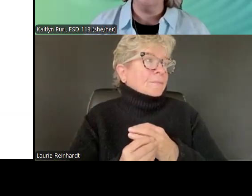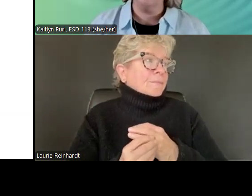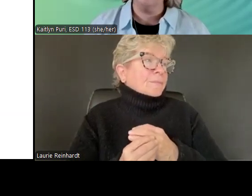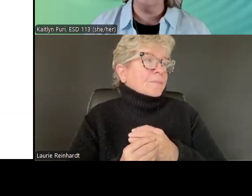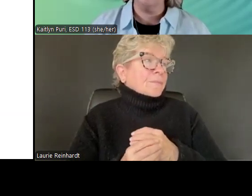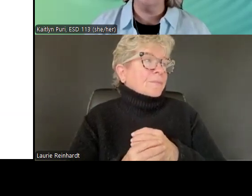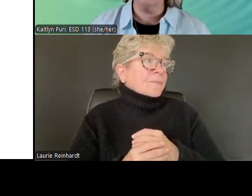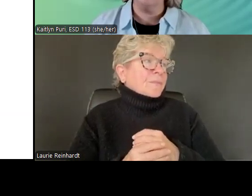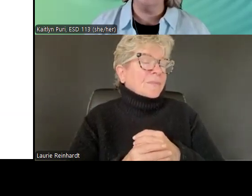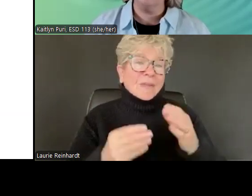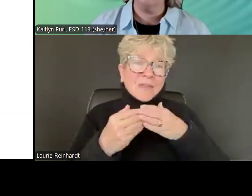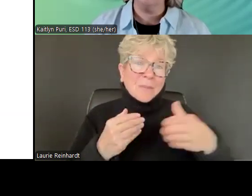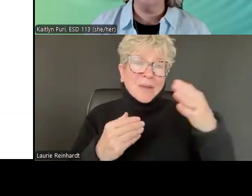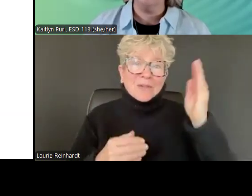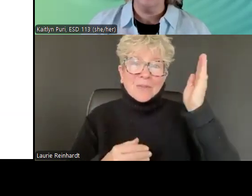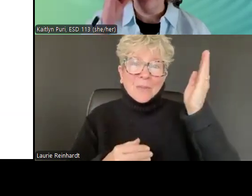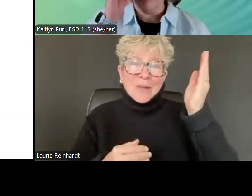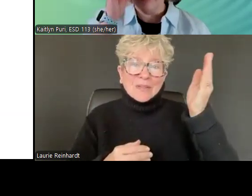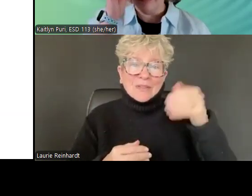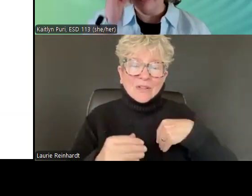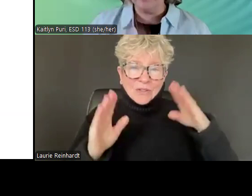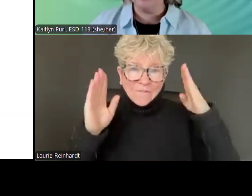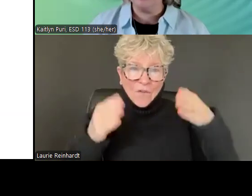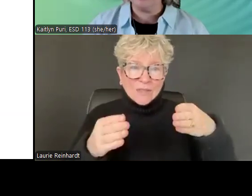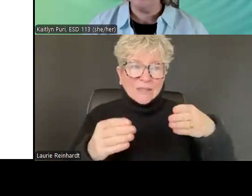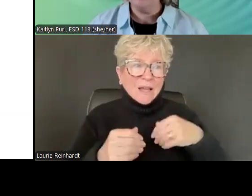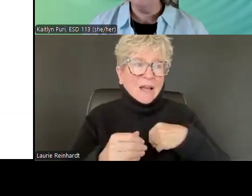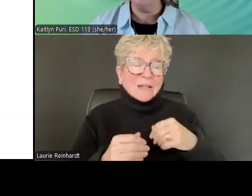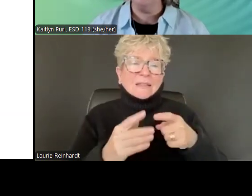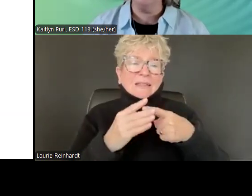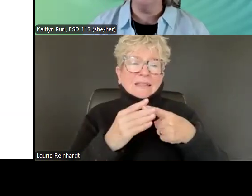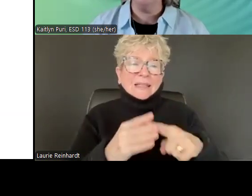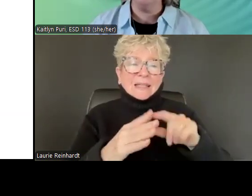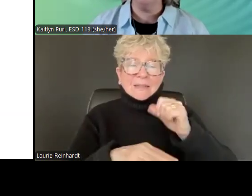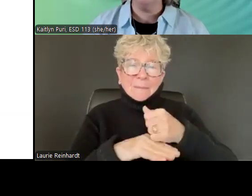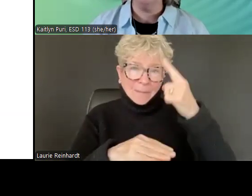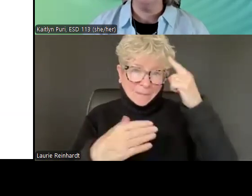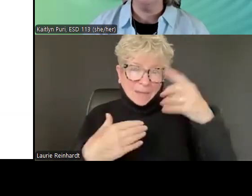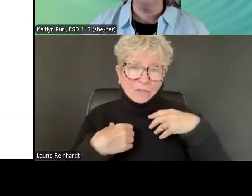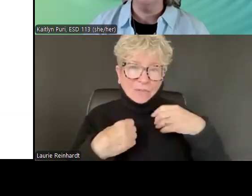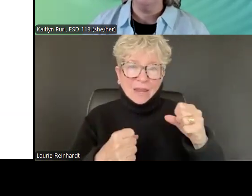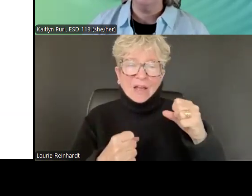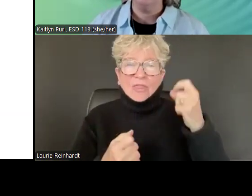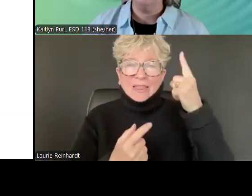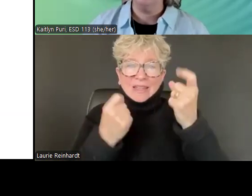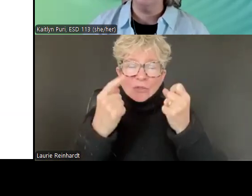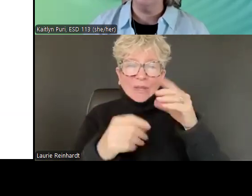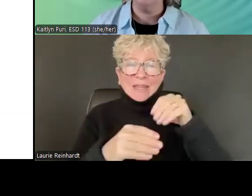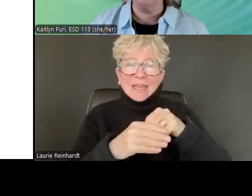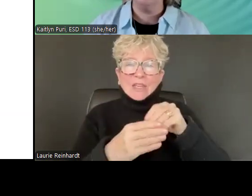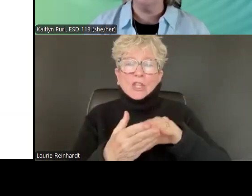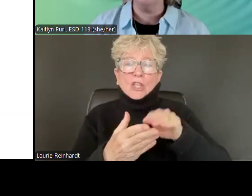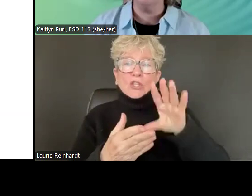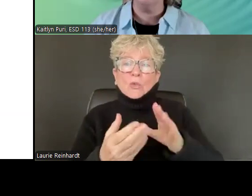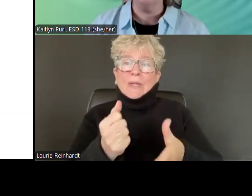The remainder of our presentation is going to focus on implementation of mental health literacy within a student assistance